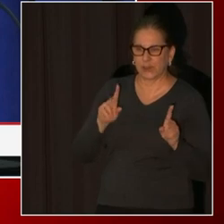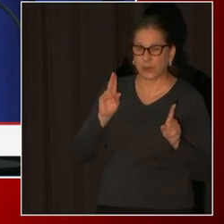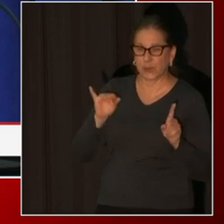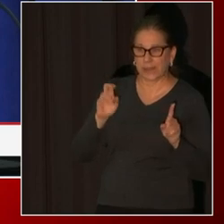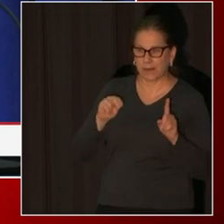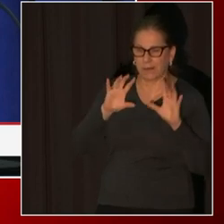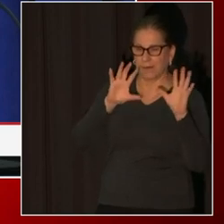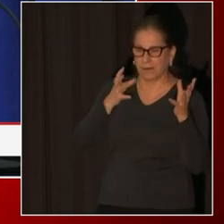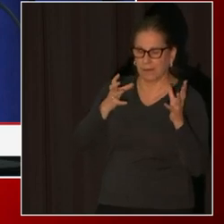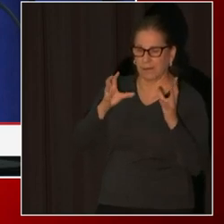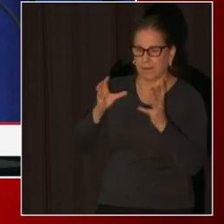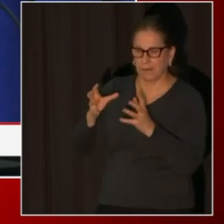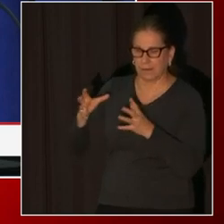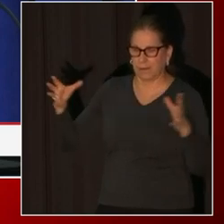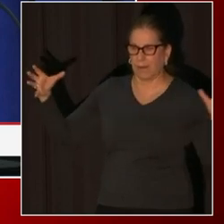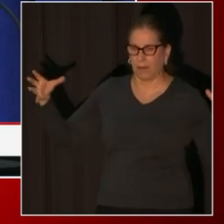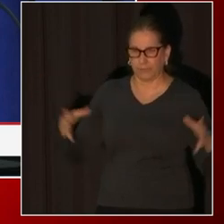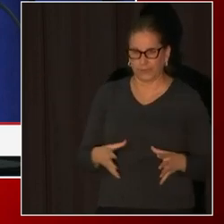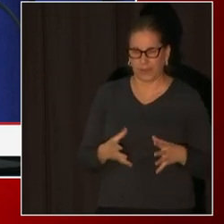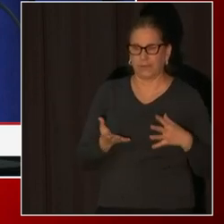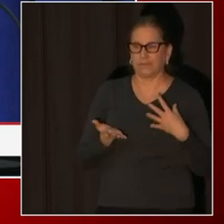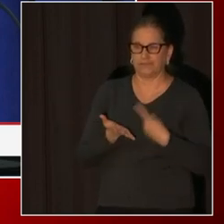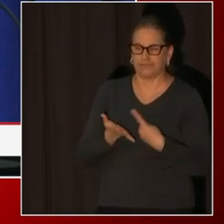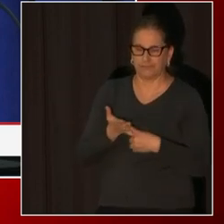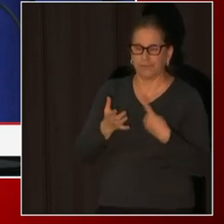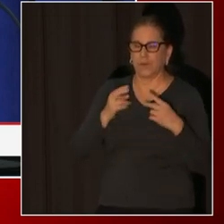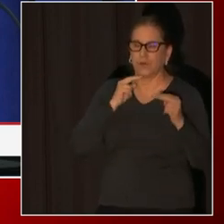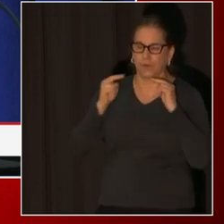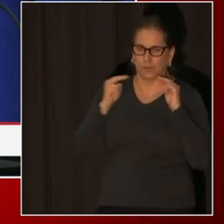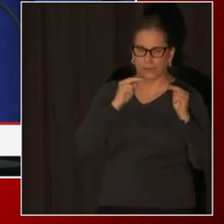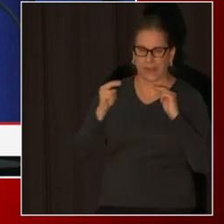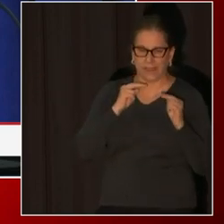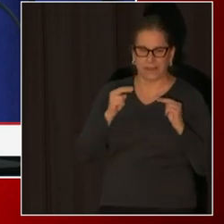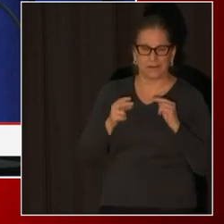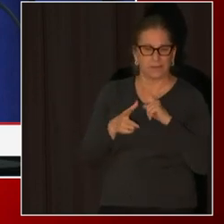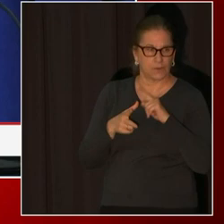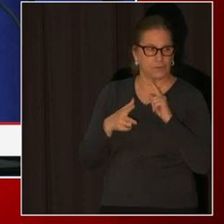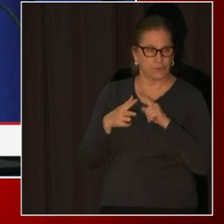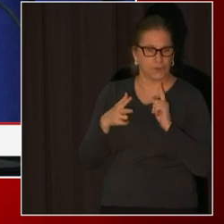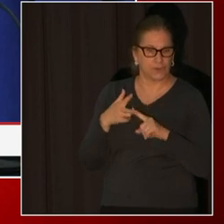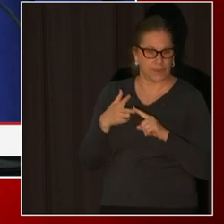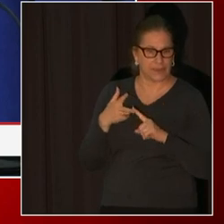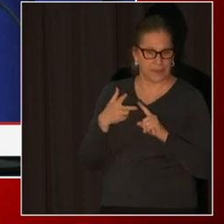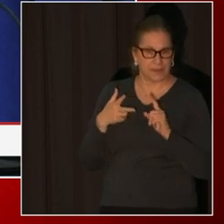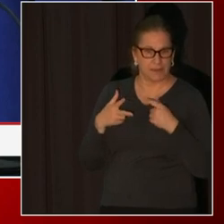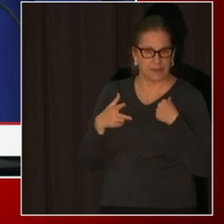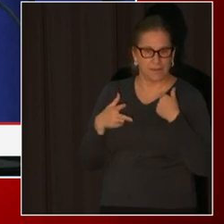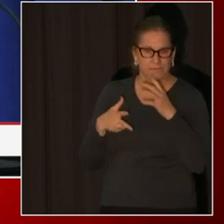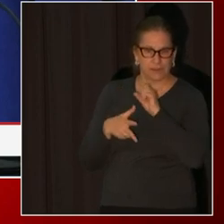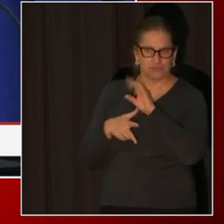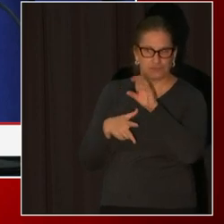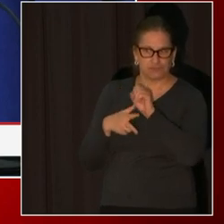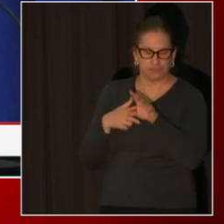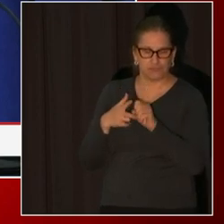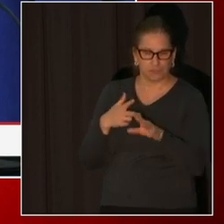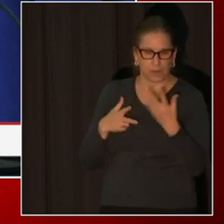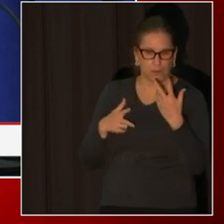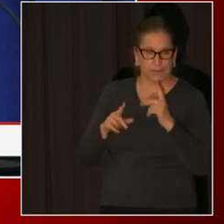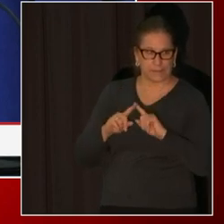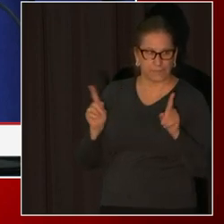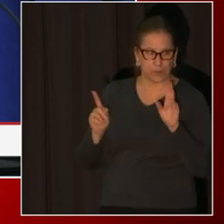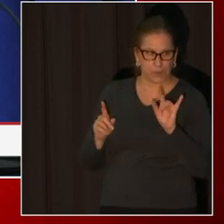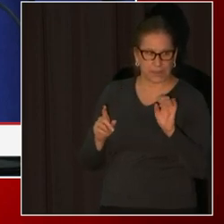come together. It's AFSCME, AFG, AFGE, and NAGE, NAGE. Those 3 unions come together to